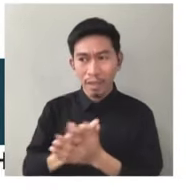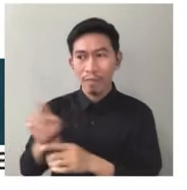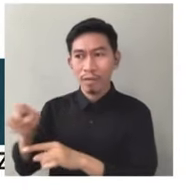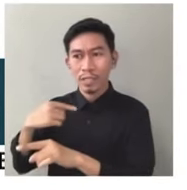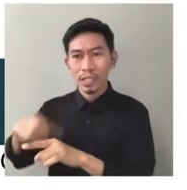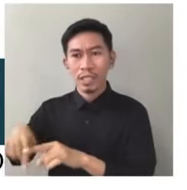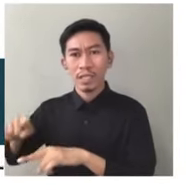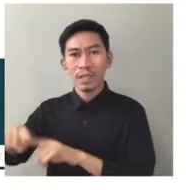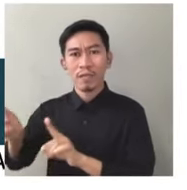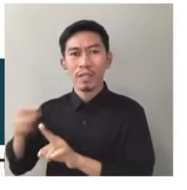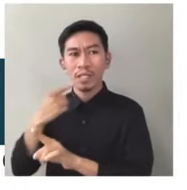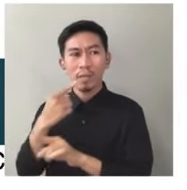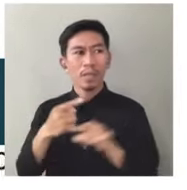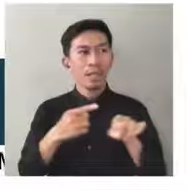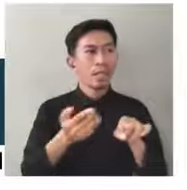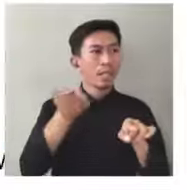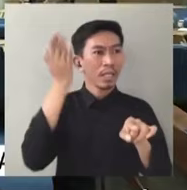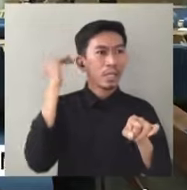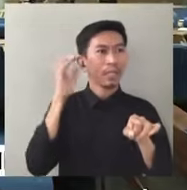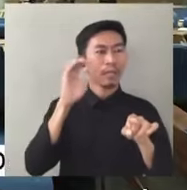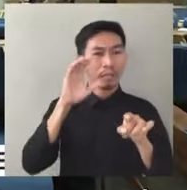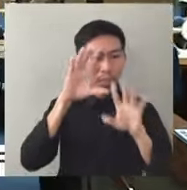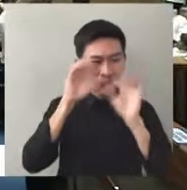sinasabi ng ating dating Pangulo. No?